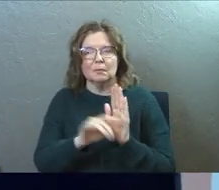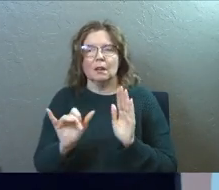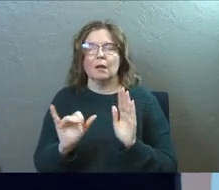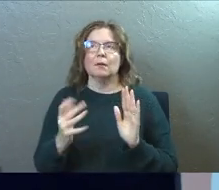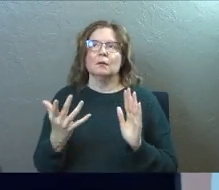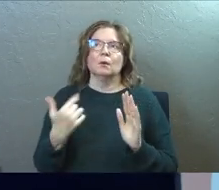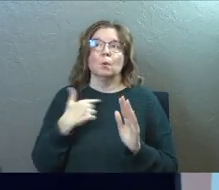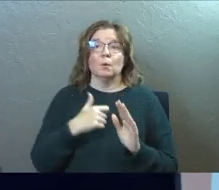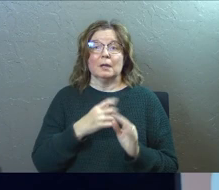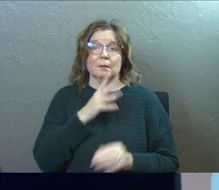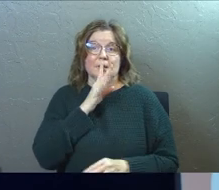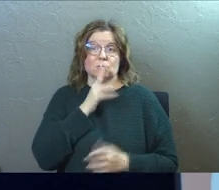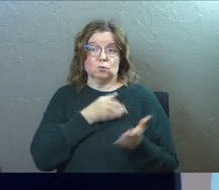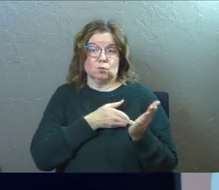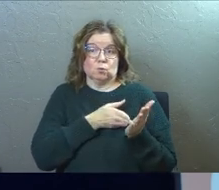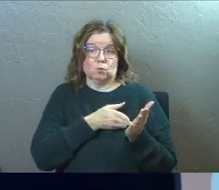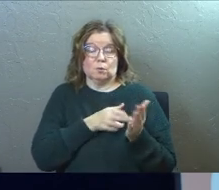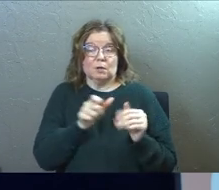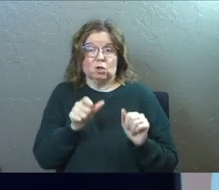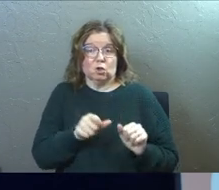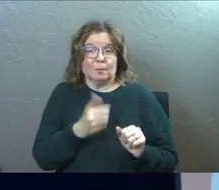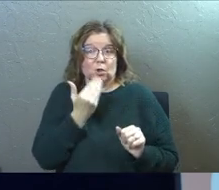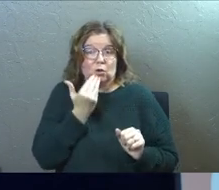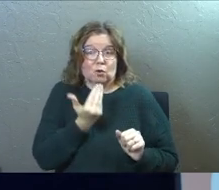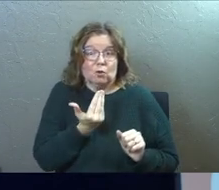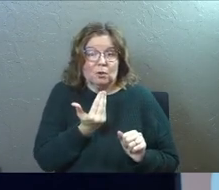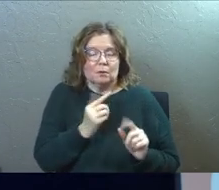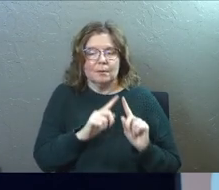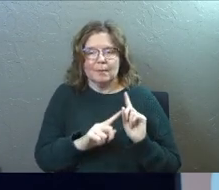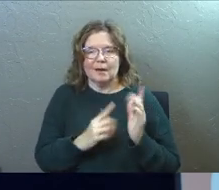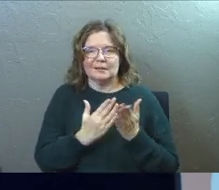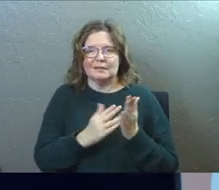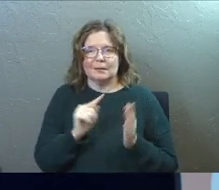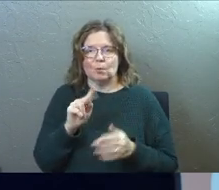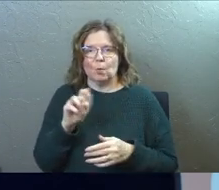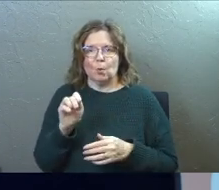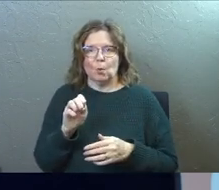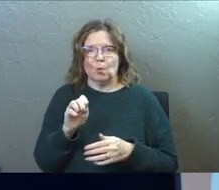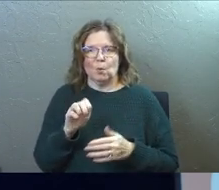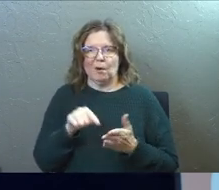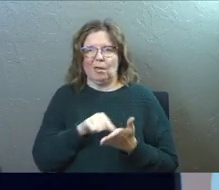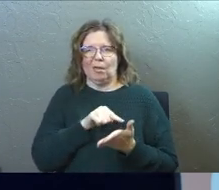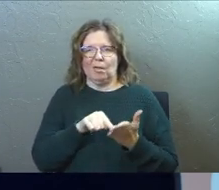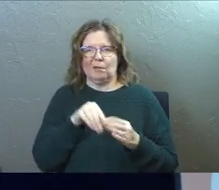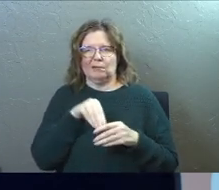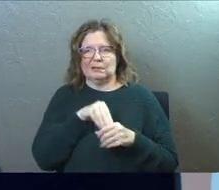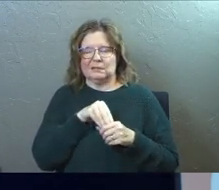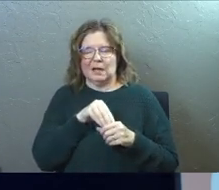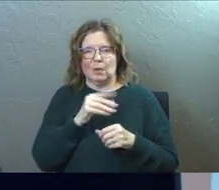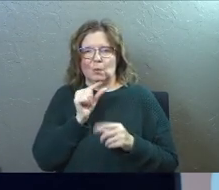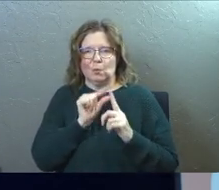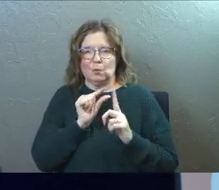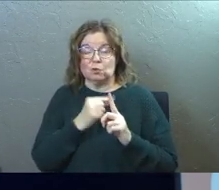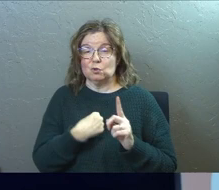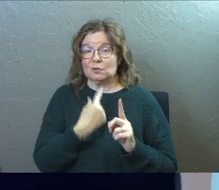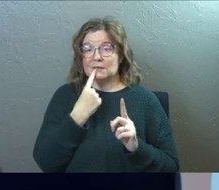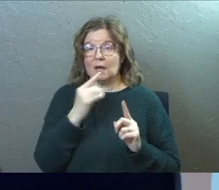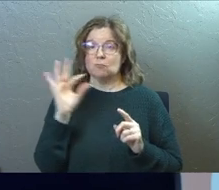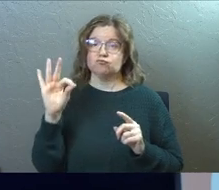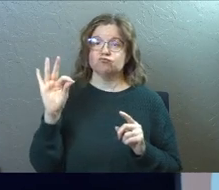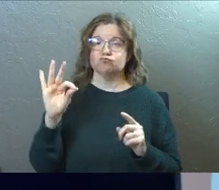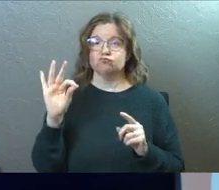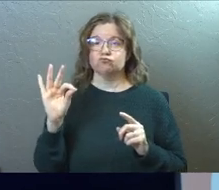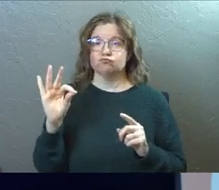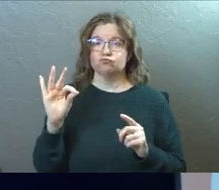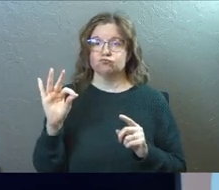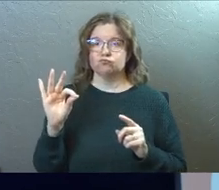Like, we could be speaking truth. It could be good, but there's some tone, right? Because you're saying the whole speech to the